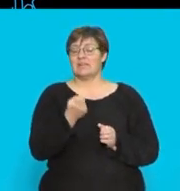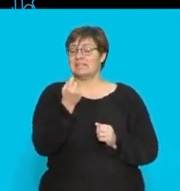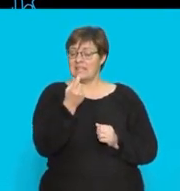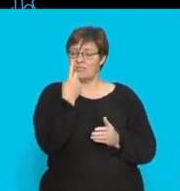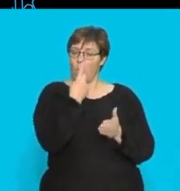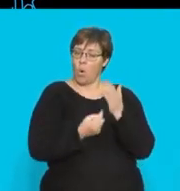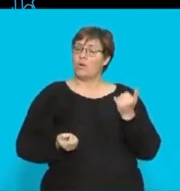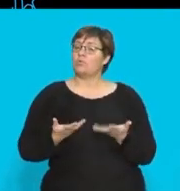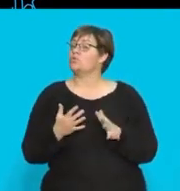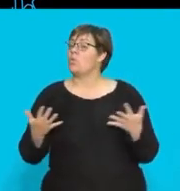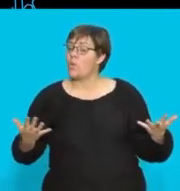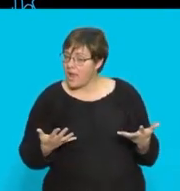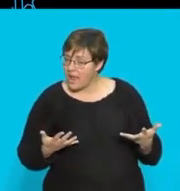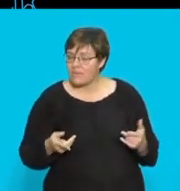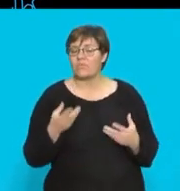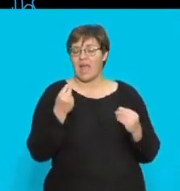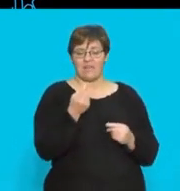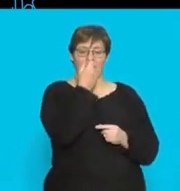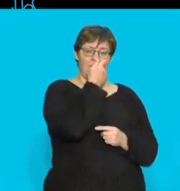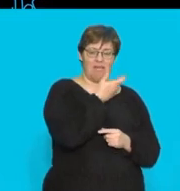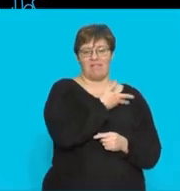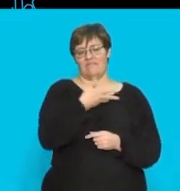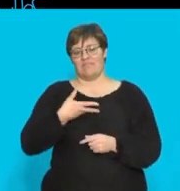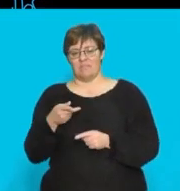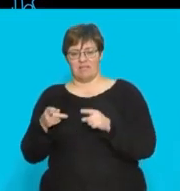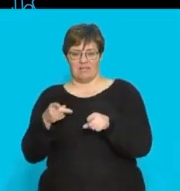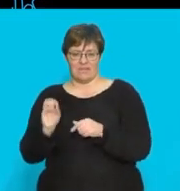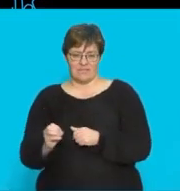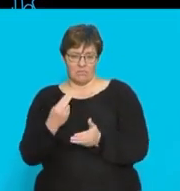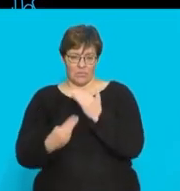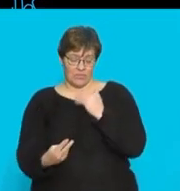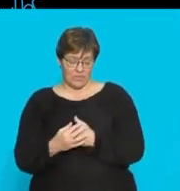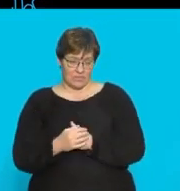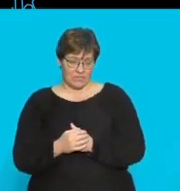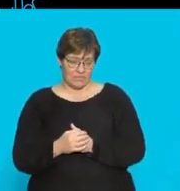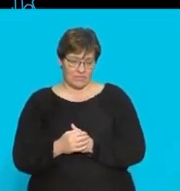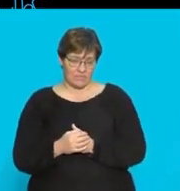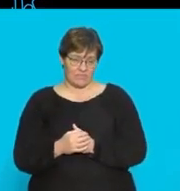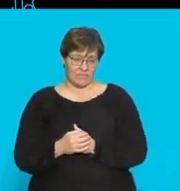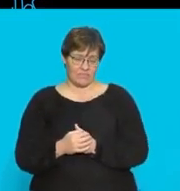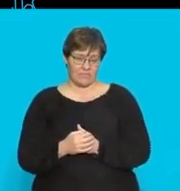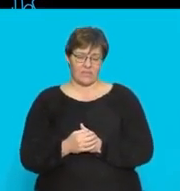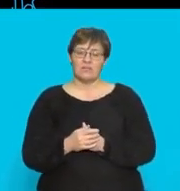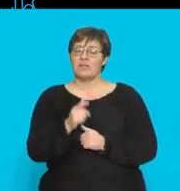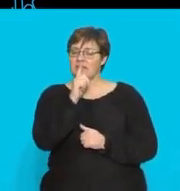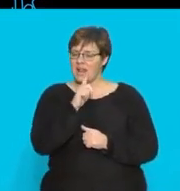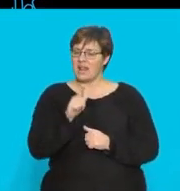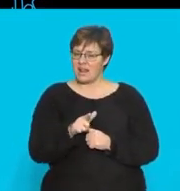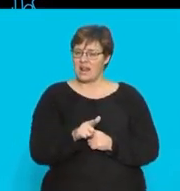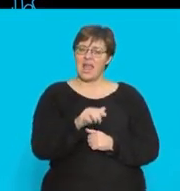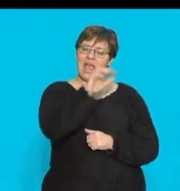are only produced if you have a male and the female. So there we have telling us